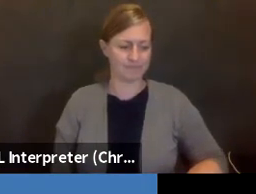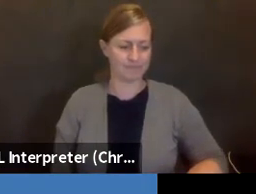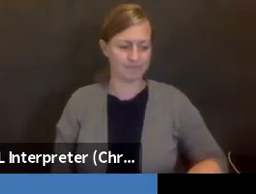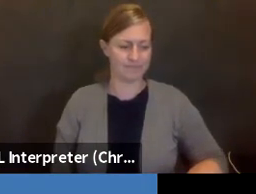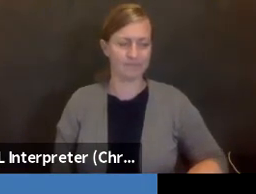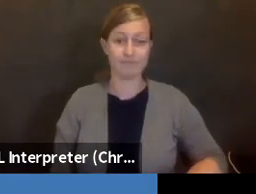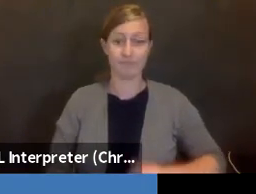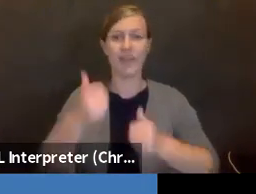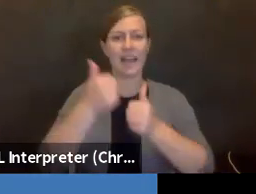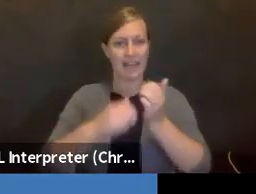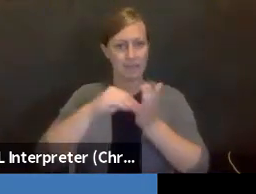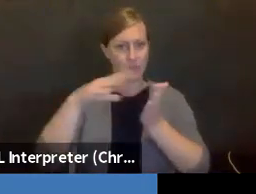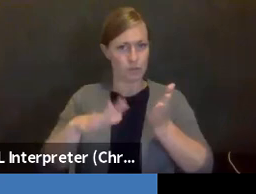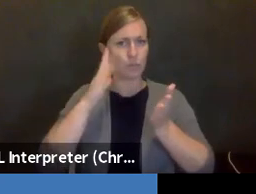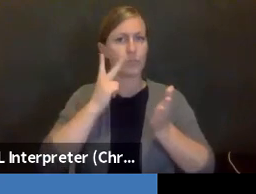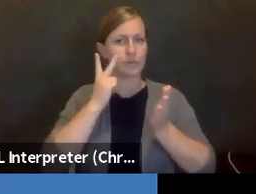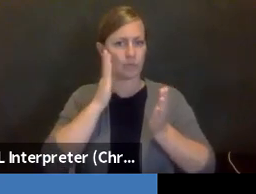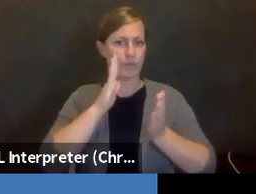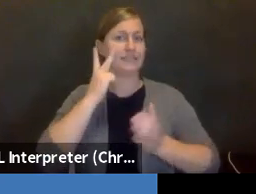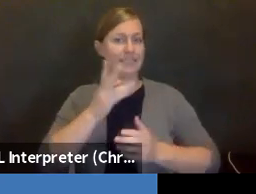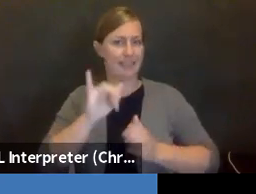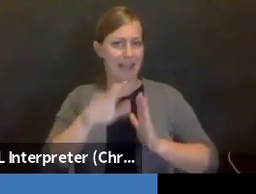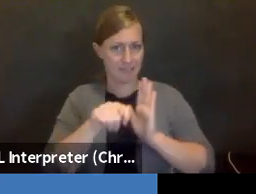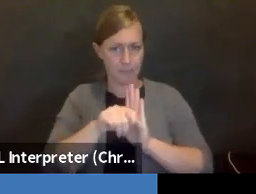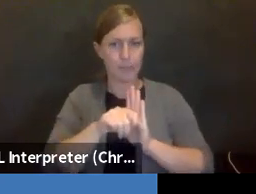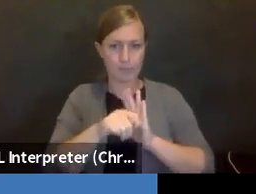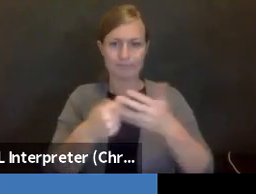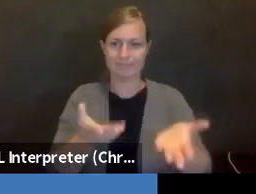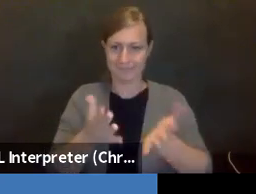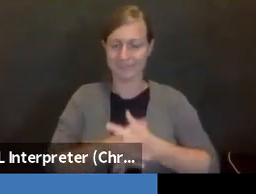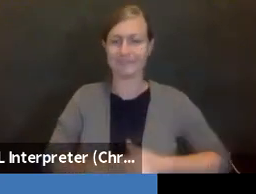Every student will see this work. And there's a video.